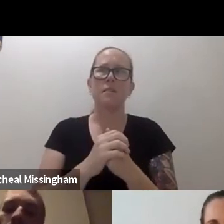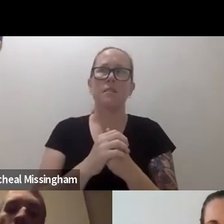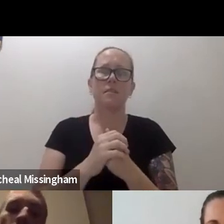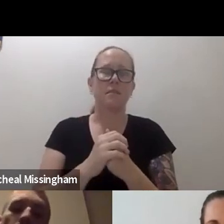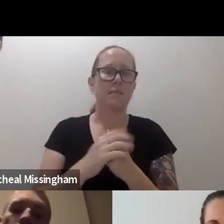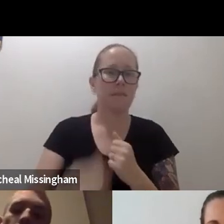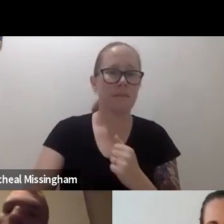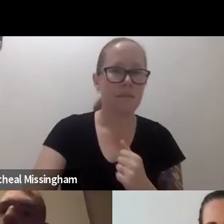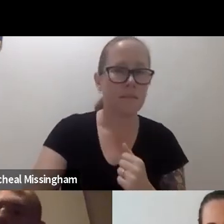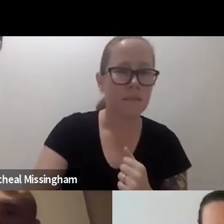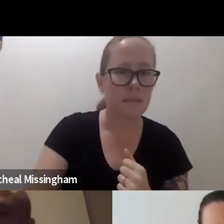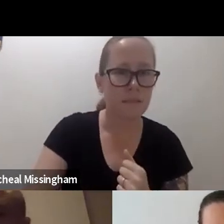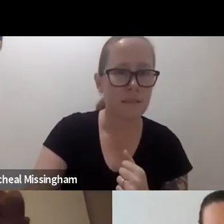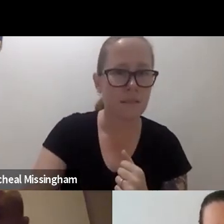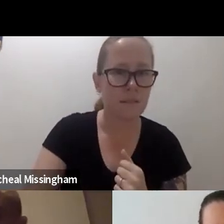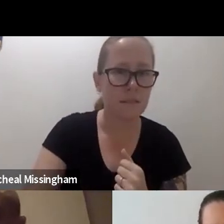And